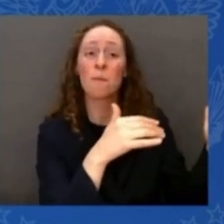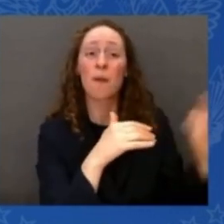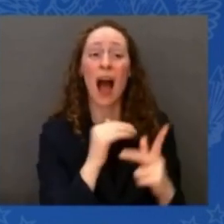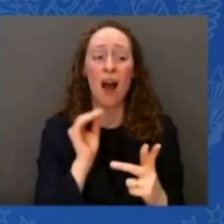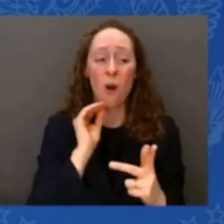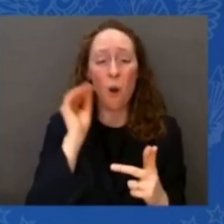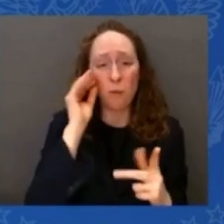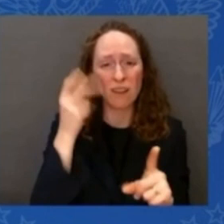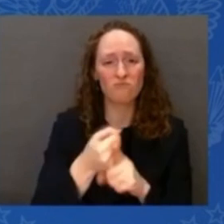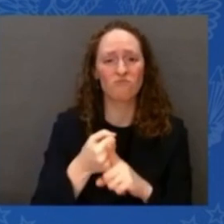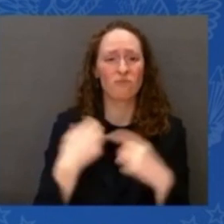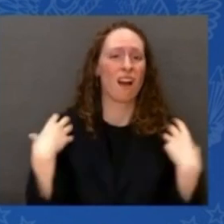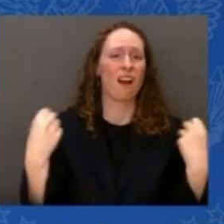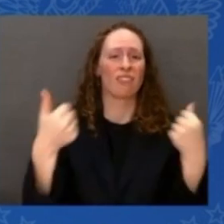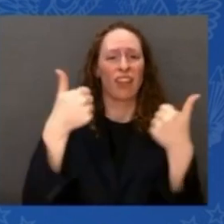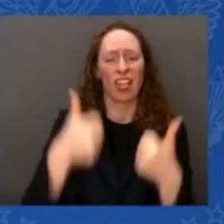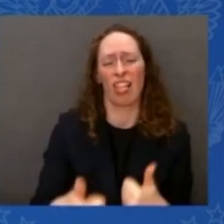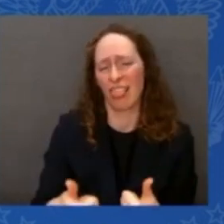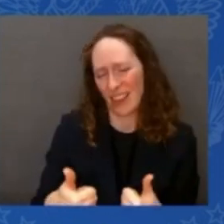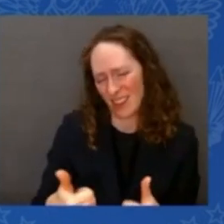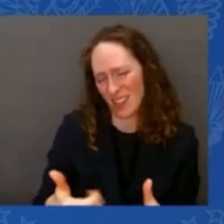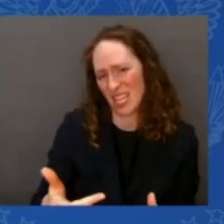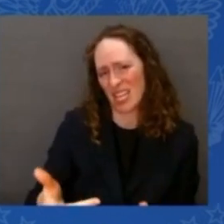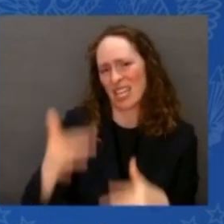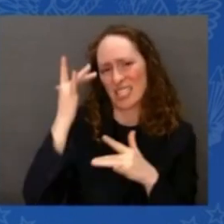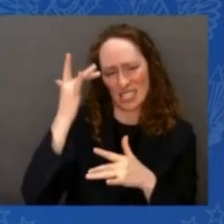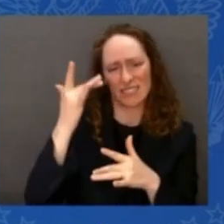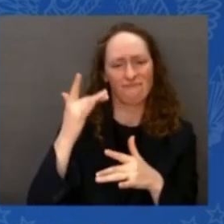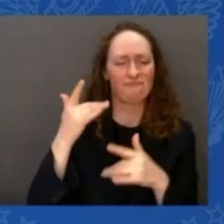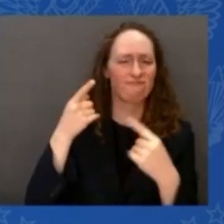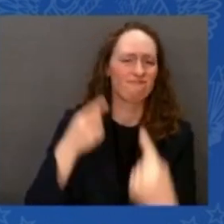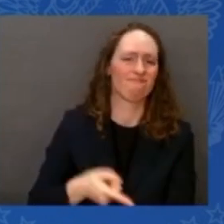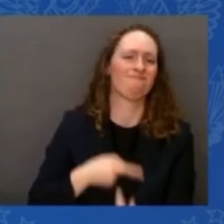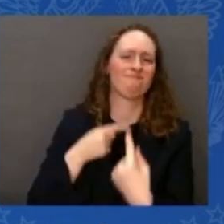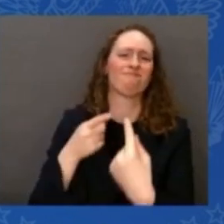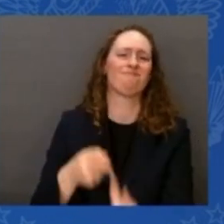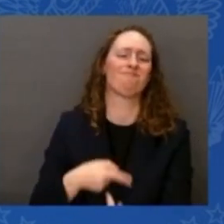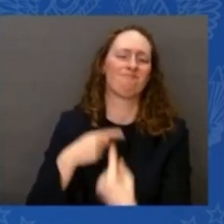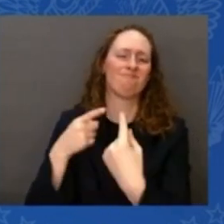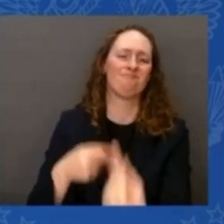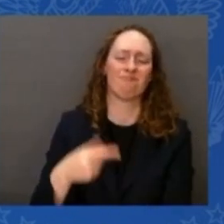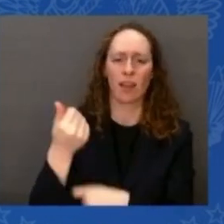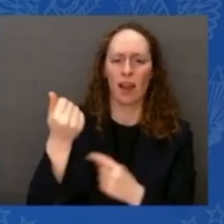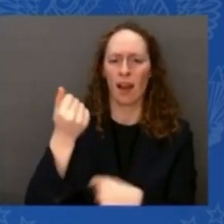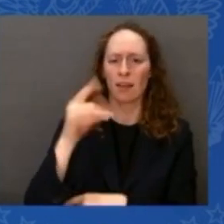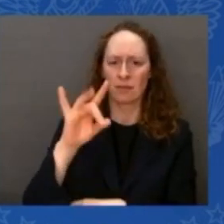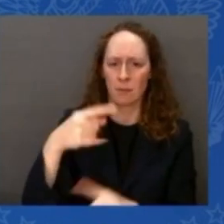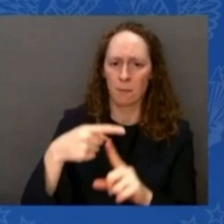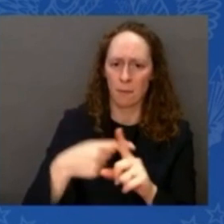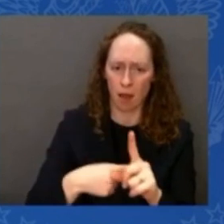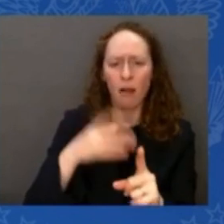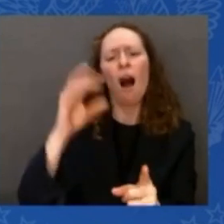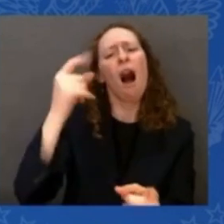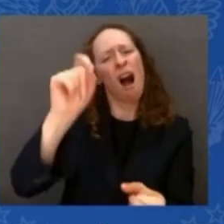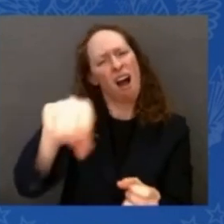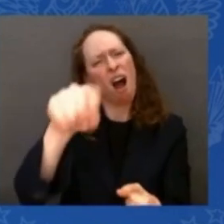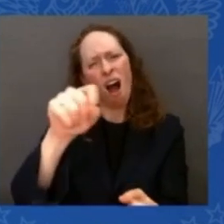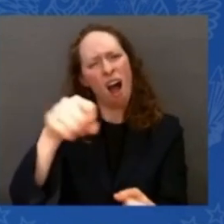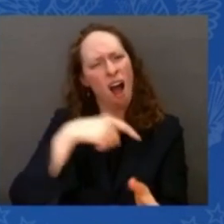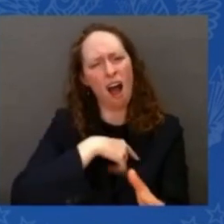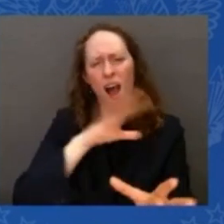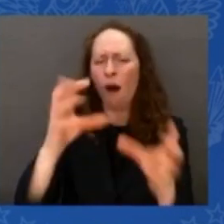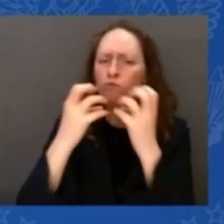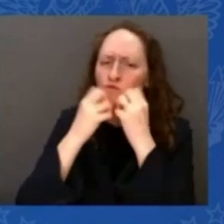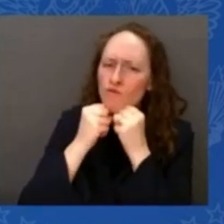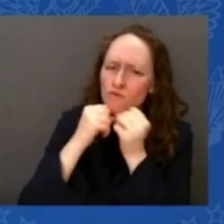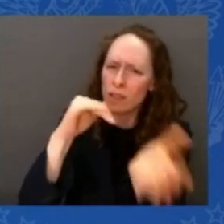fought. And the nurses, the docs were incredible, but the nurses would say toward the end, he'd come in to